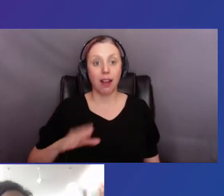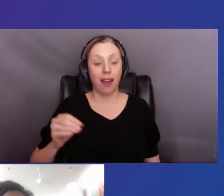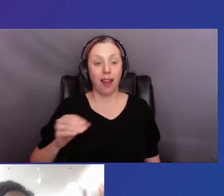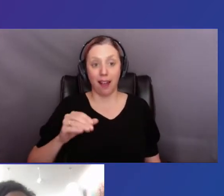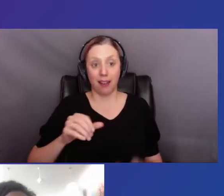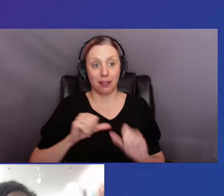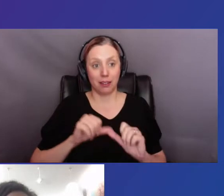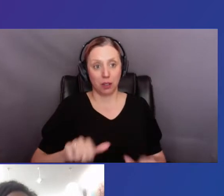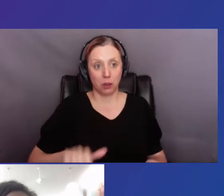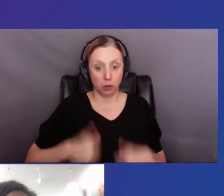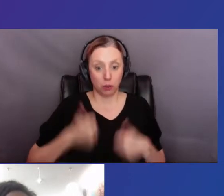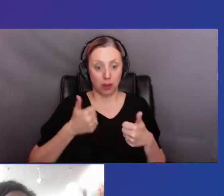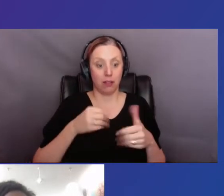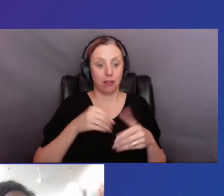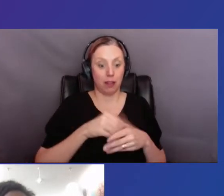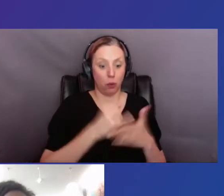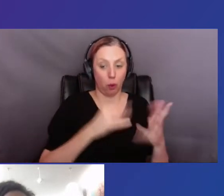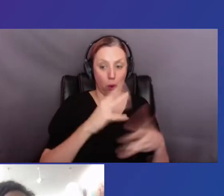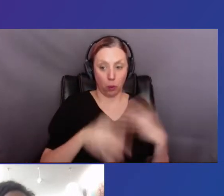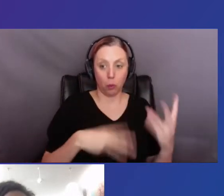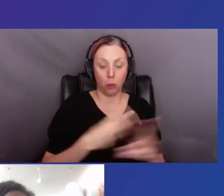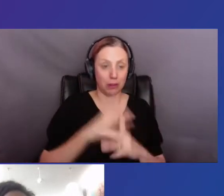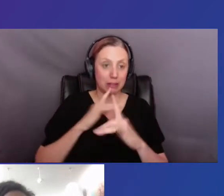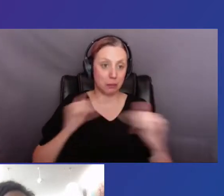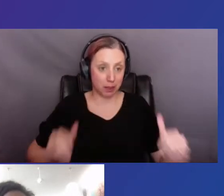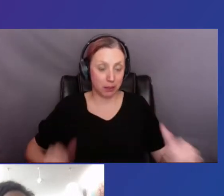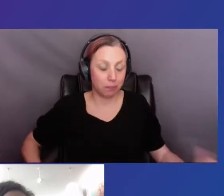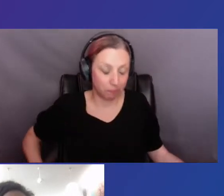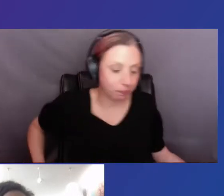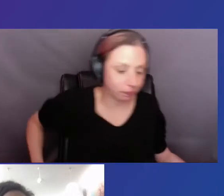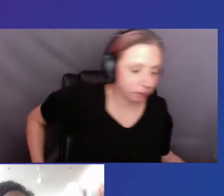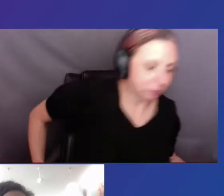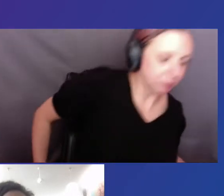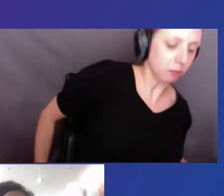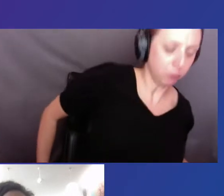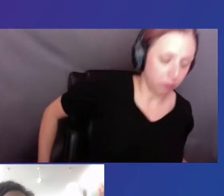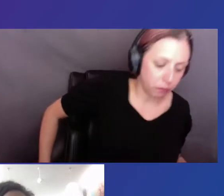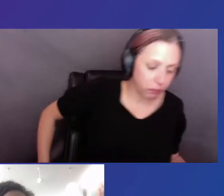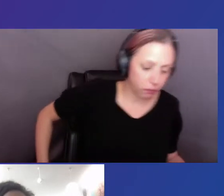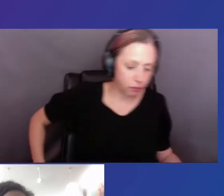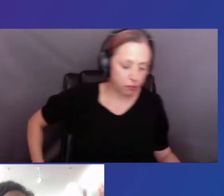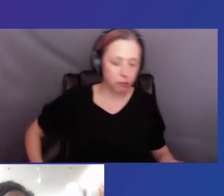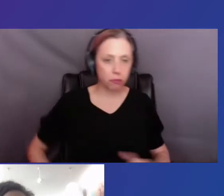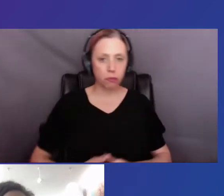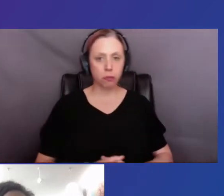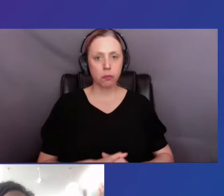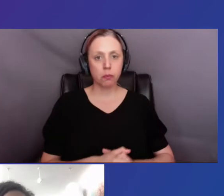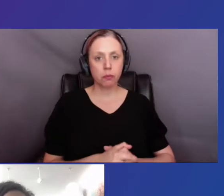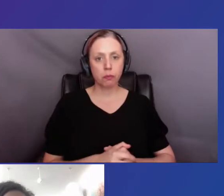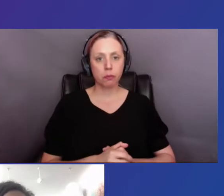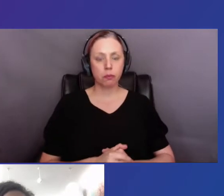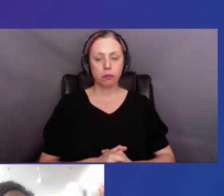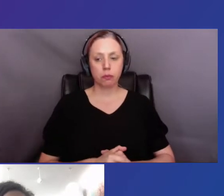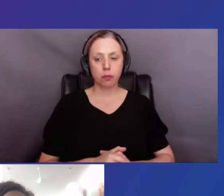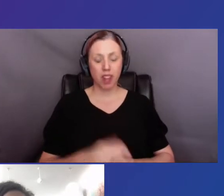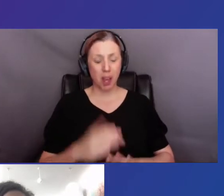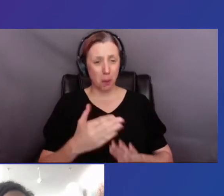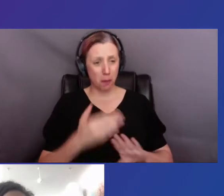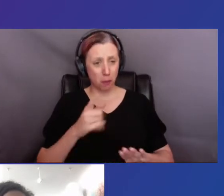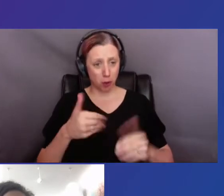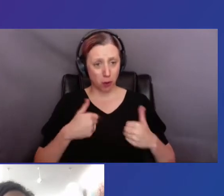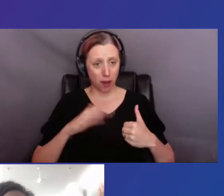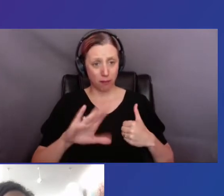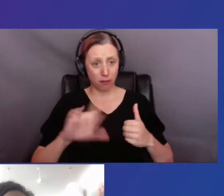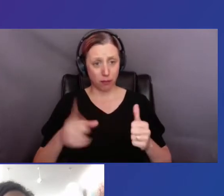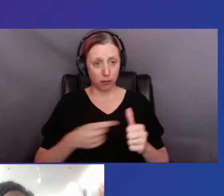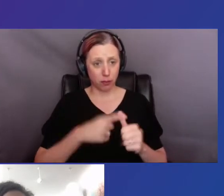this world. And I do feel like before you have your first child, your art does feel